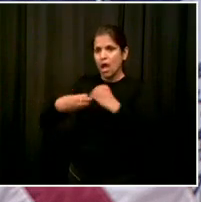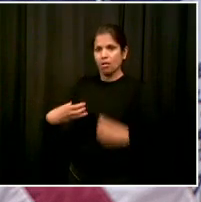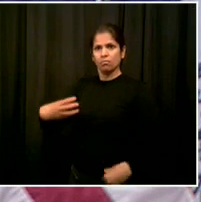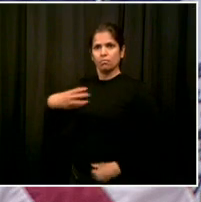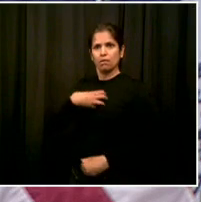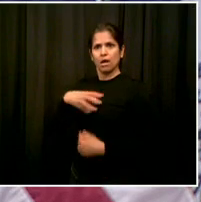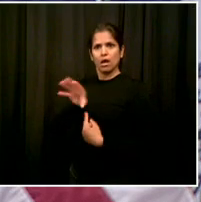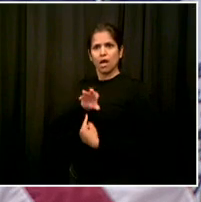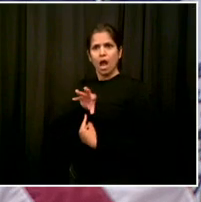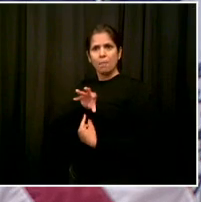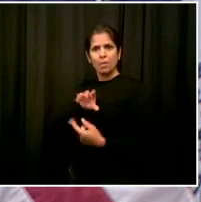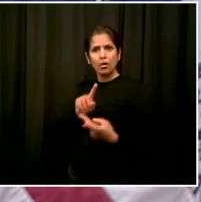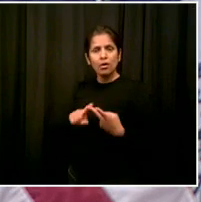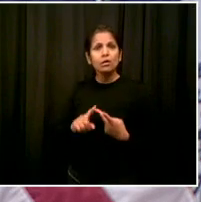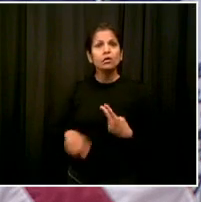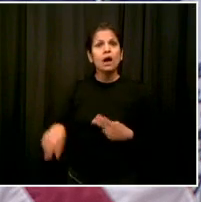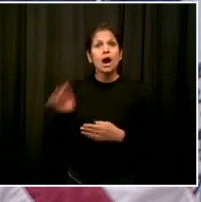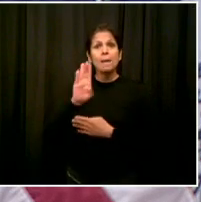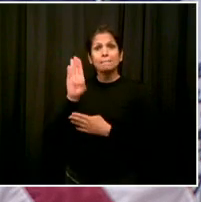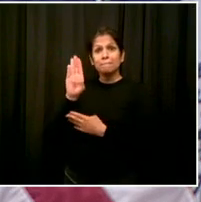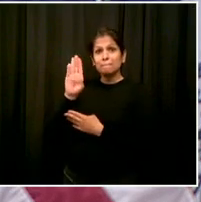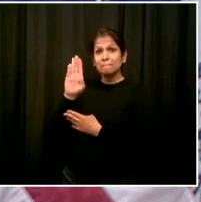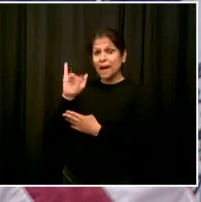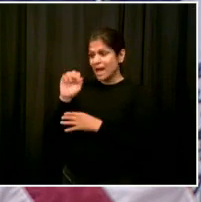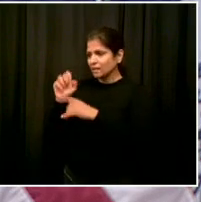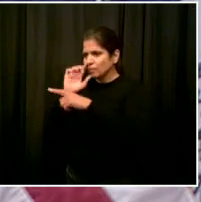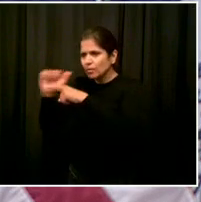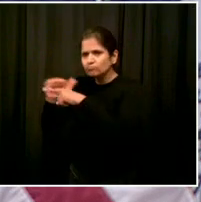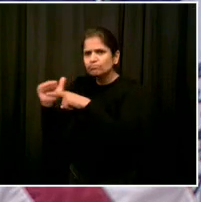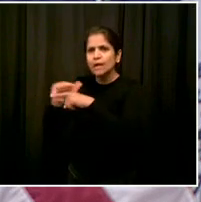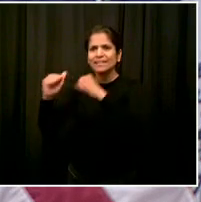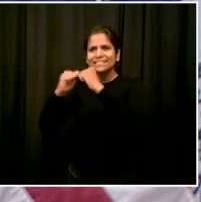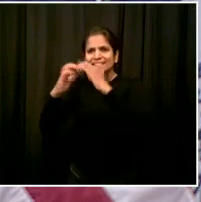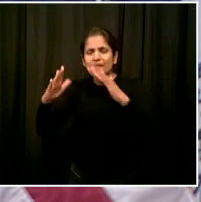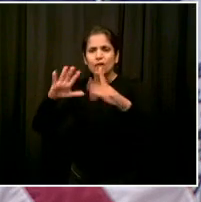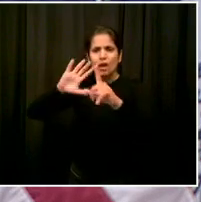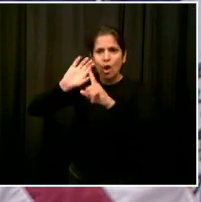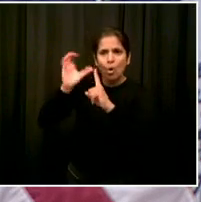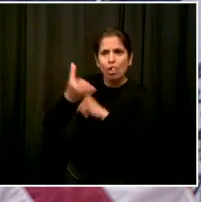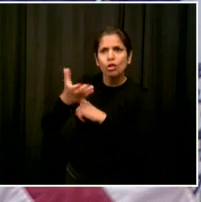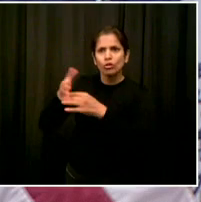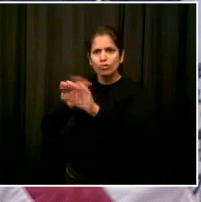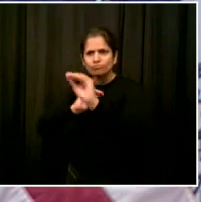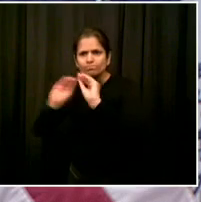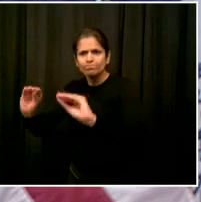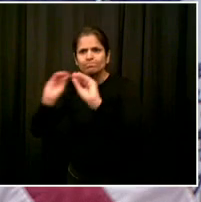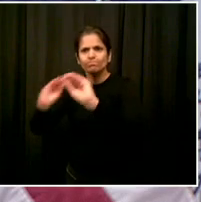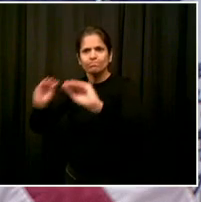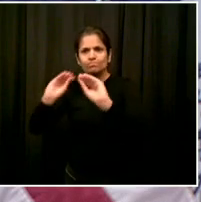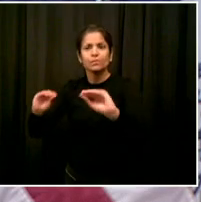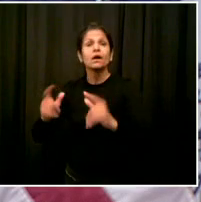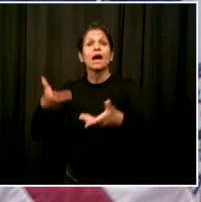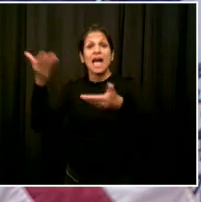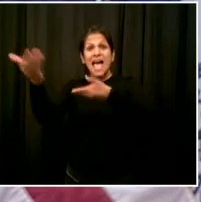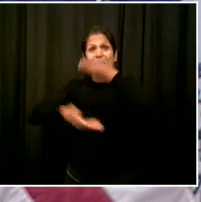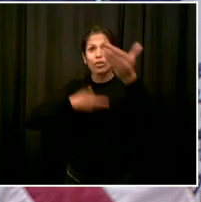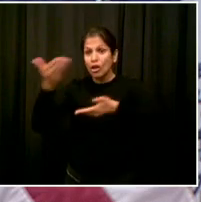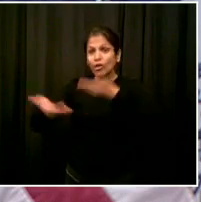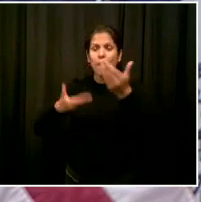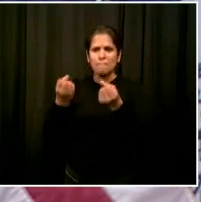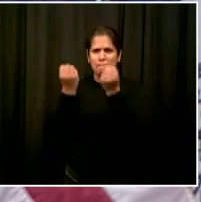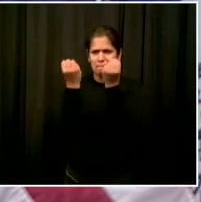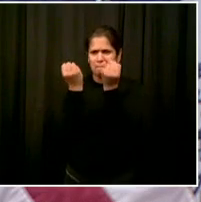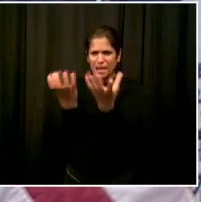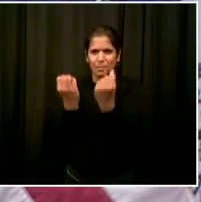It is now a majority people of color police force. It is becoming more and more a police force of people who live in New York City. All of this needs